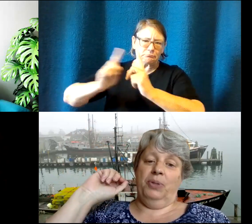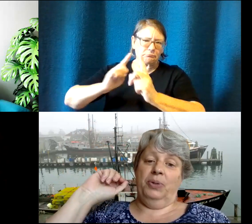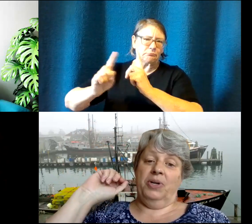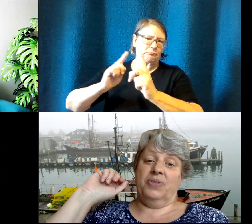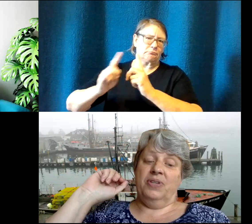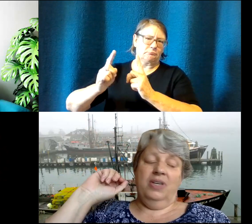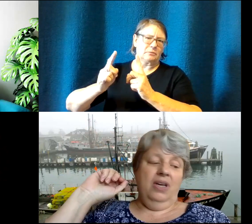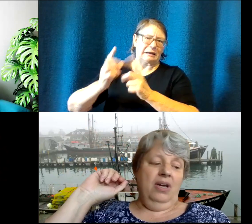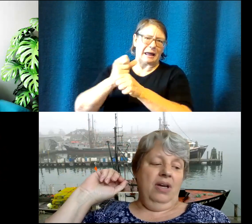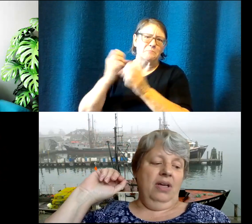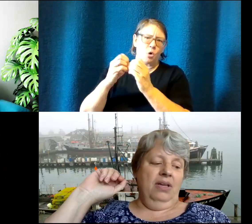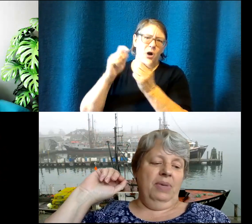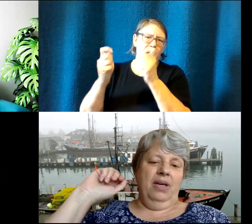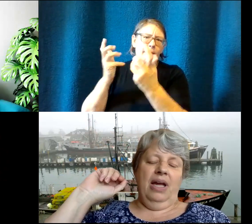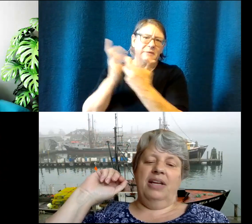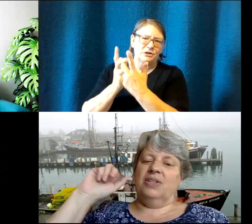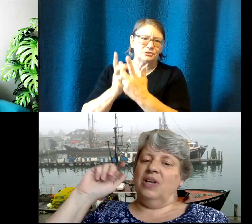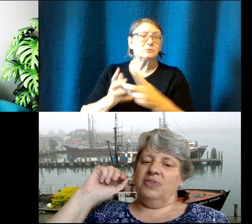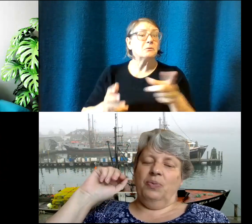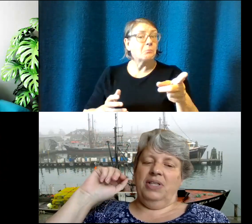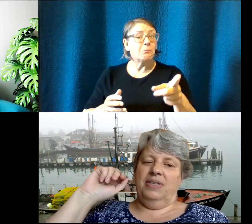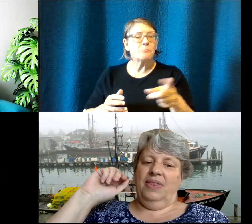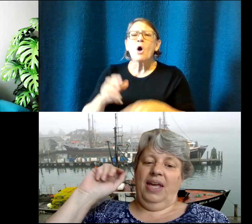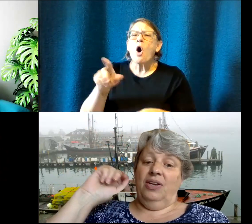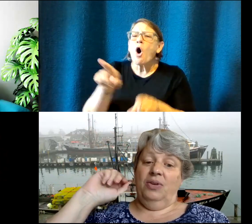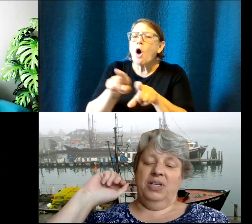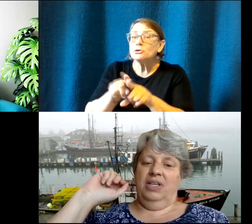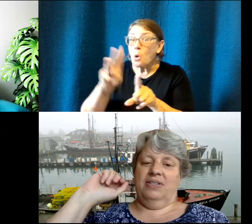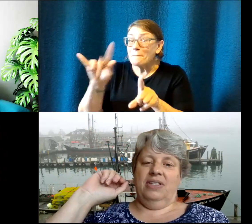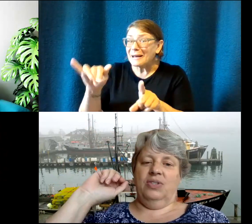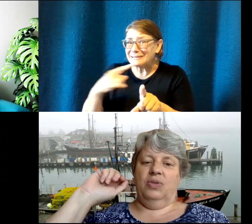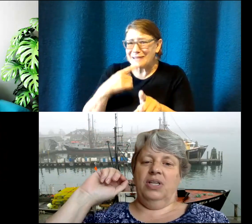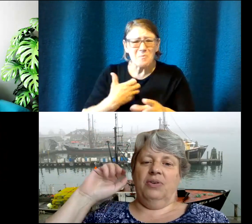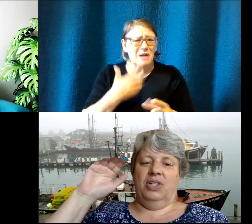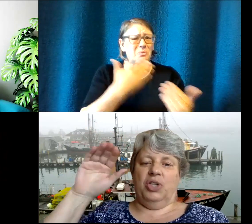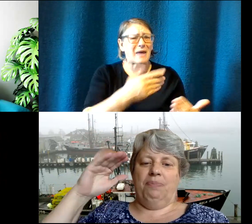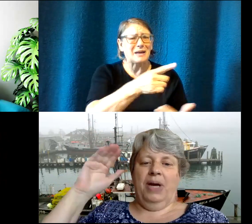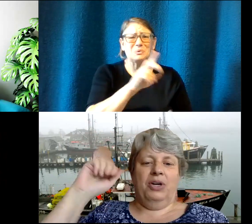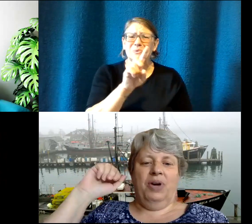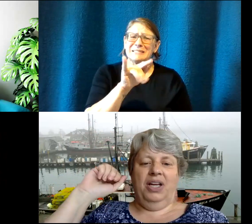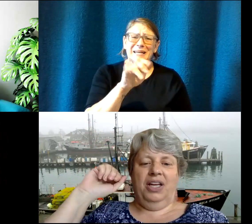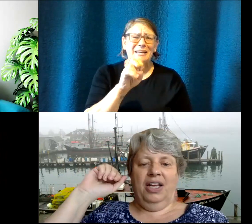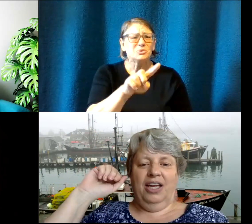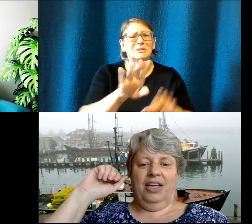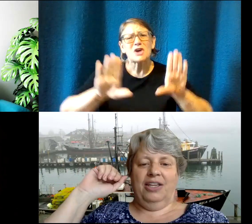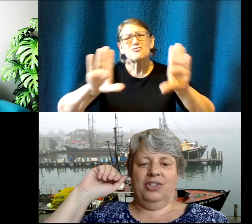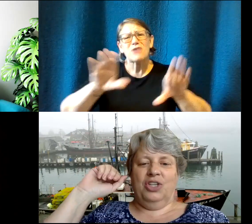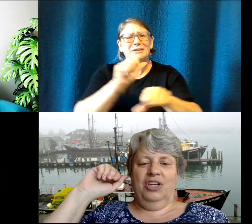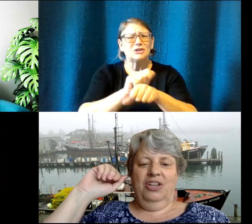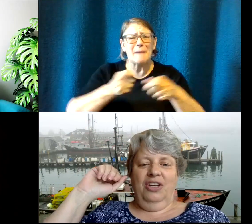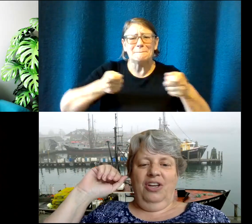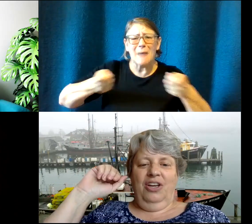their employers. And yeah. I just also want to say thank you, Denise, because you did a great job moderating,